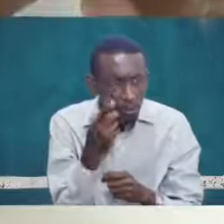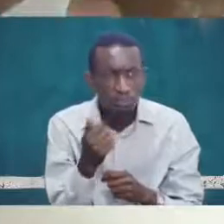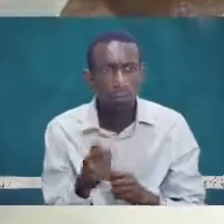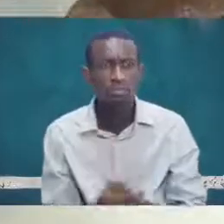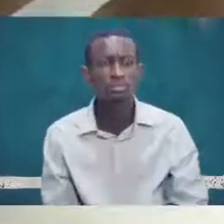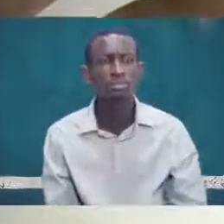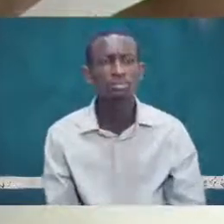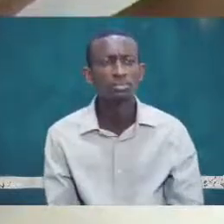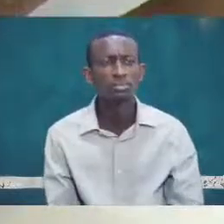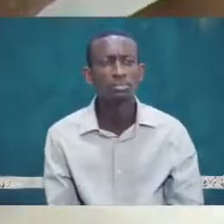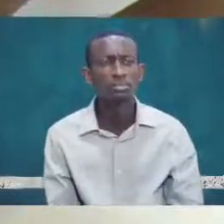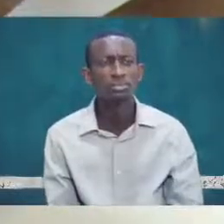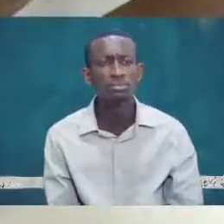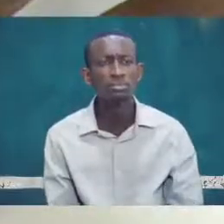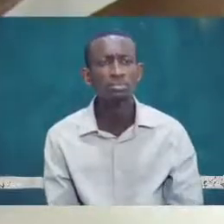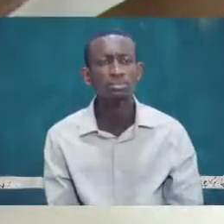maybe it is